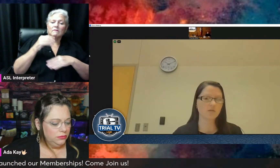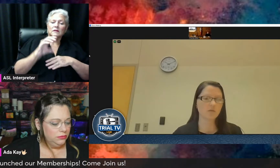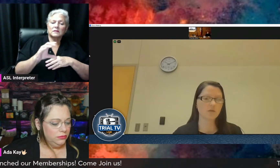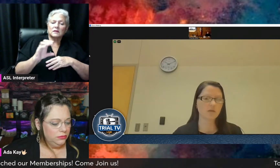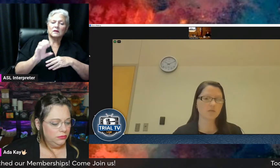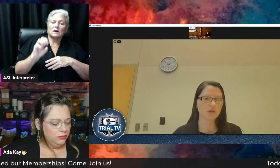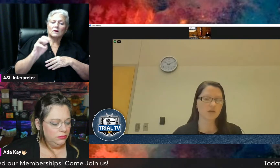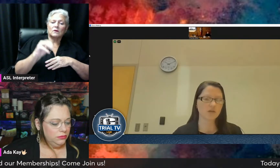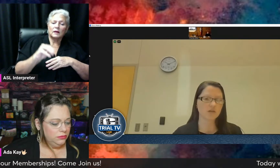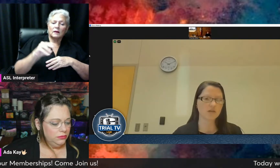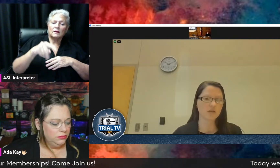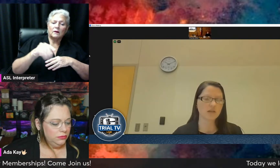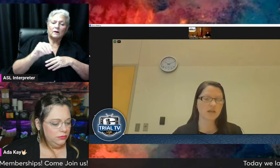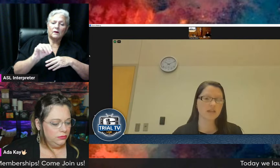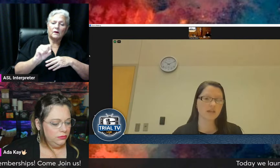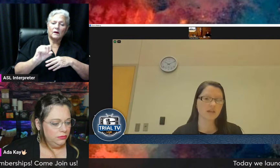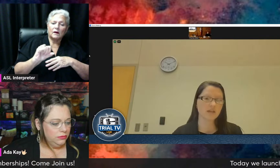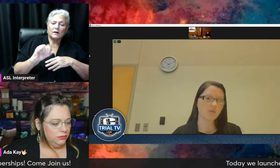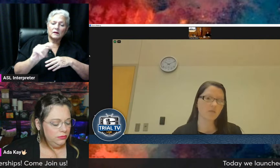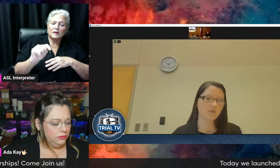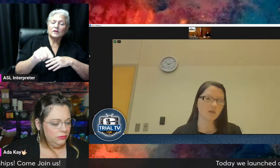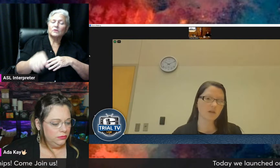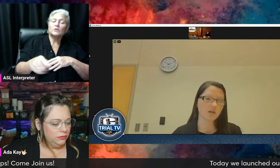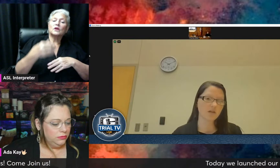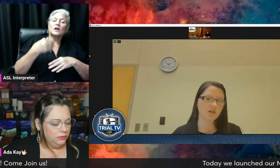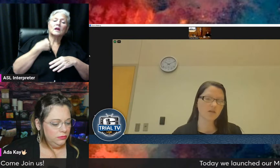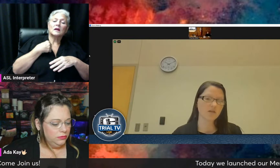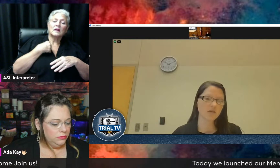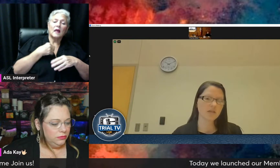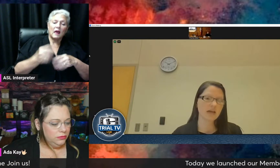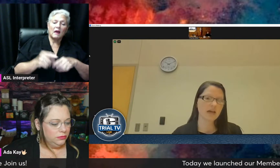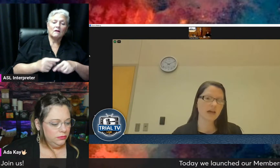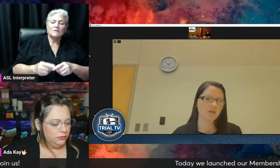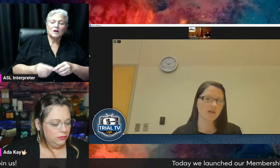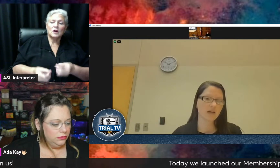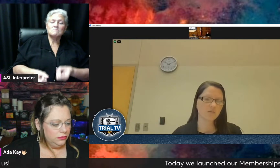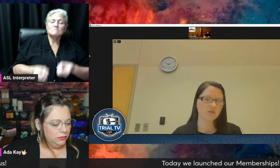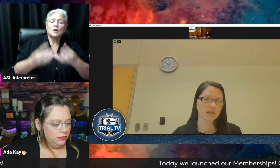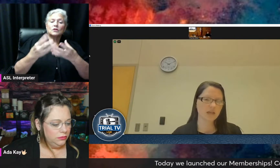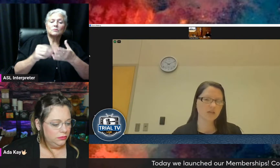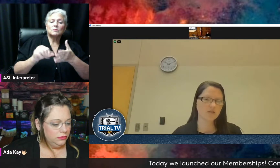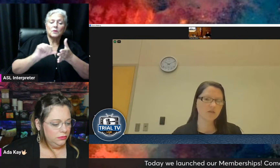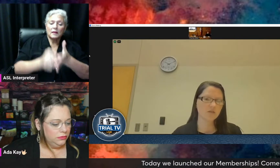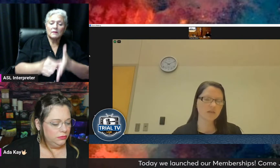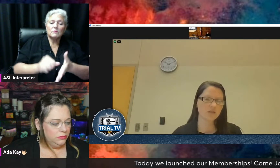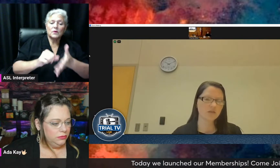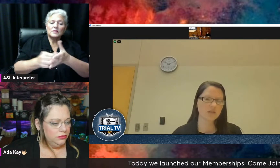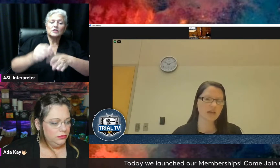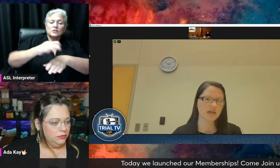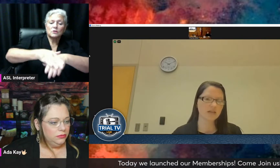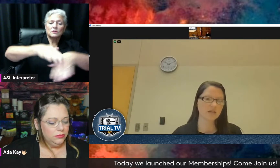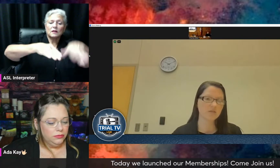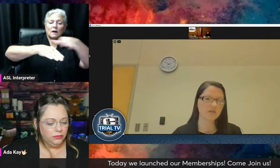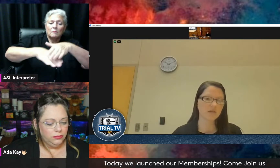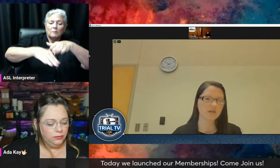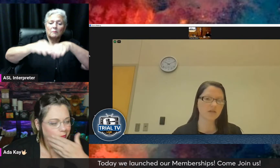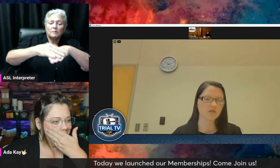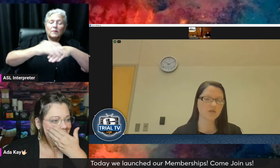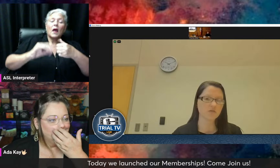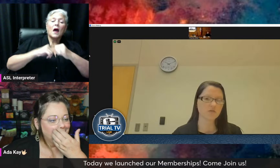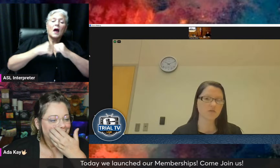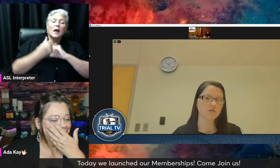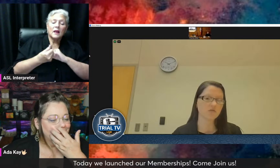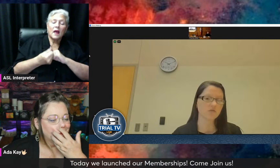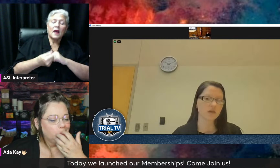have multiple impressions sitting on top of one another. And how the item was handled potentially has the